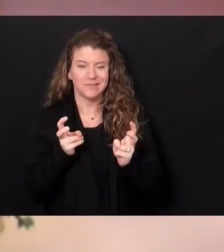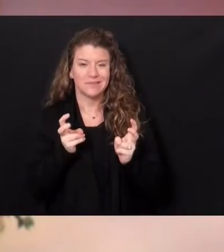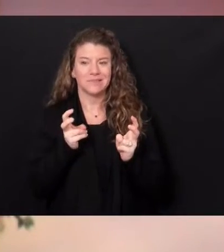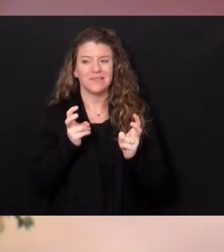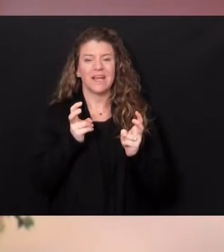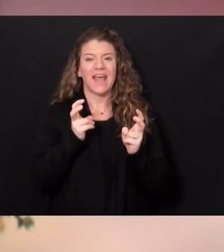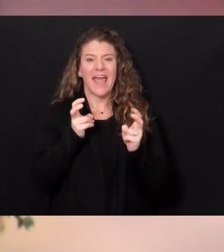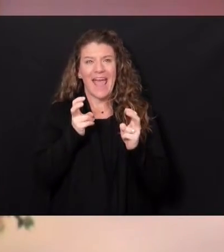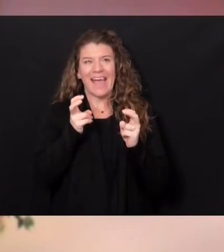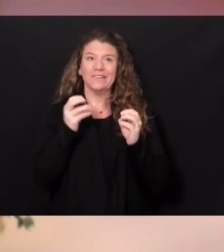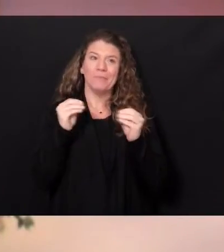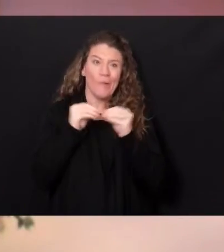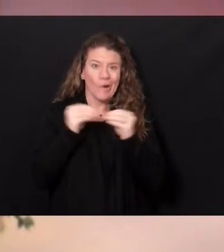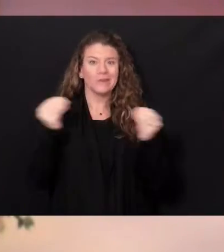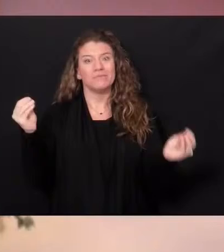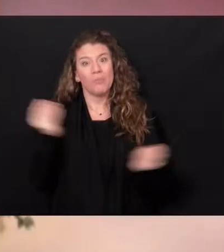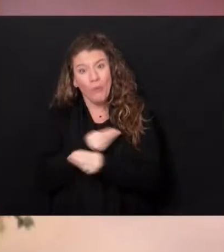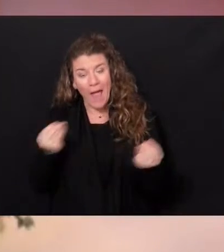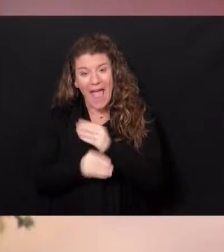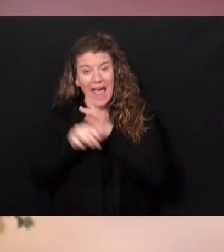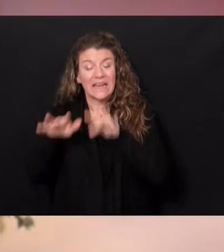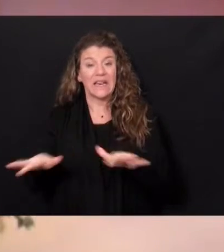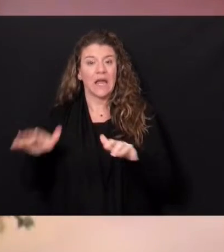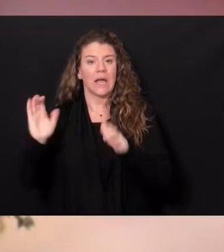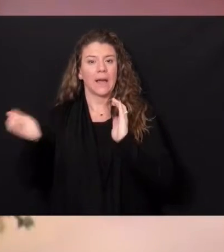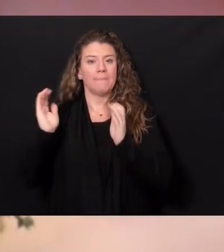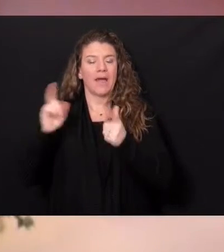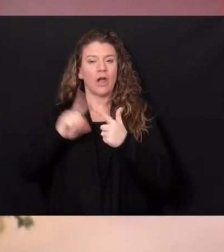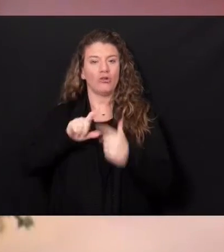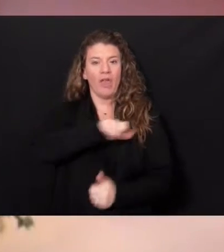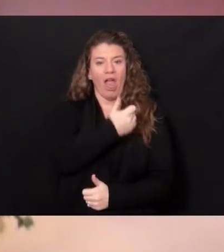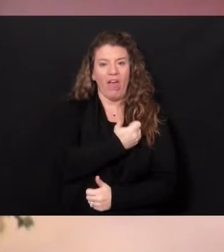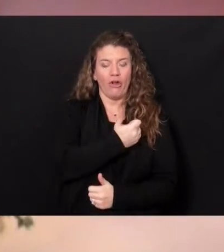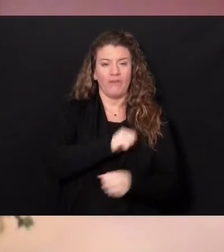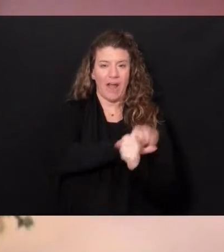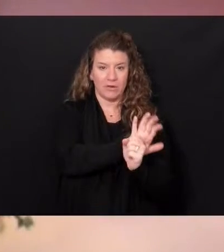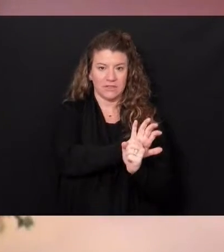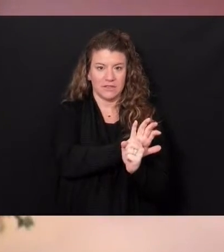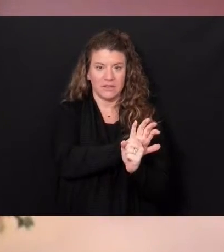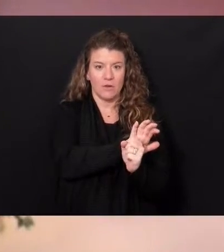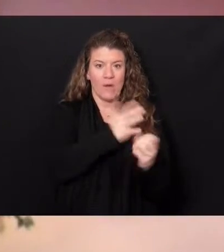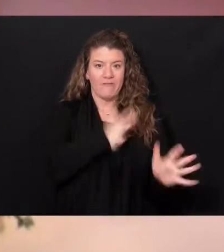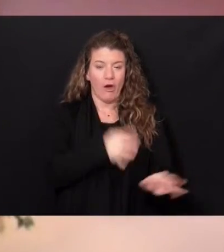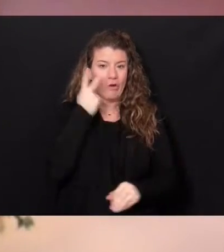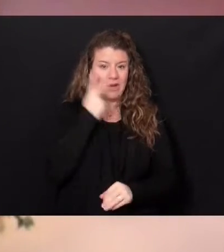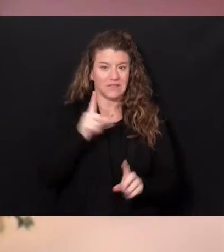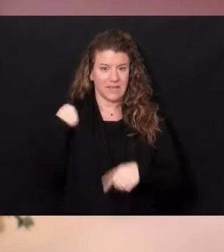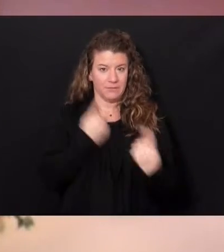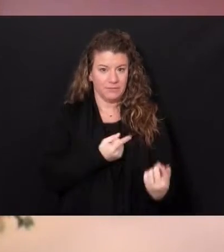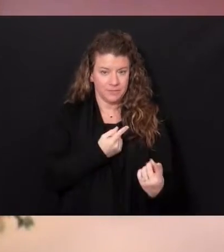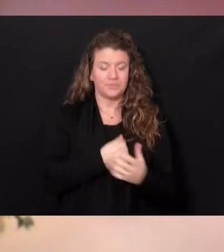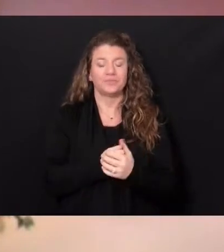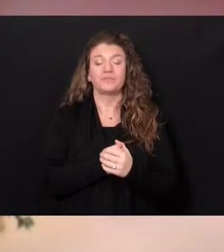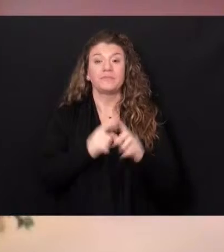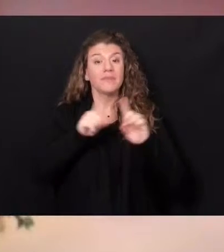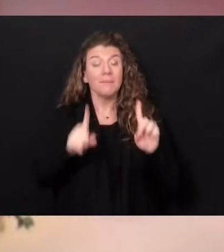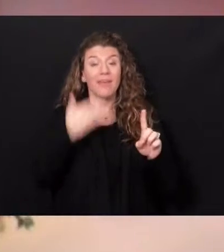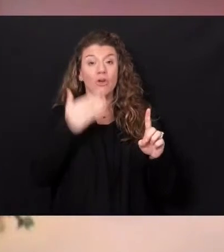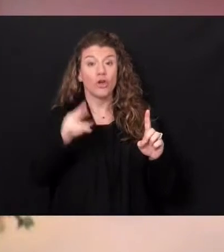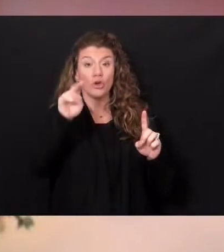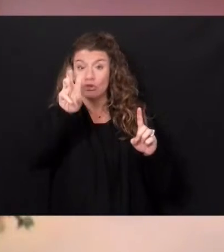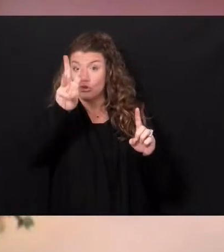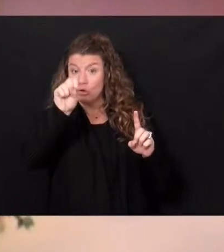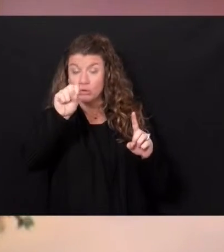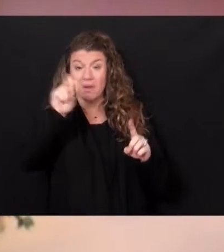easy spread than some of the other COVID-19 viruses that we've seen in the past. Now, the good news